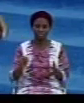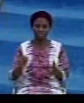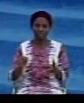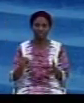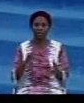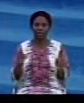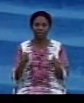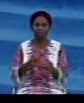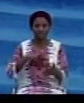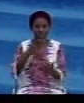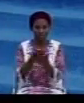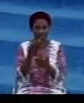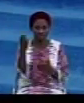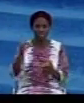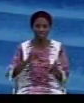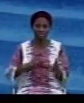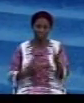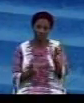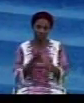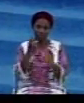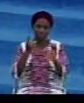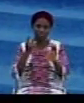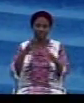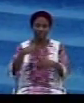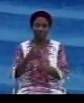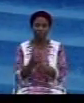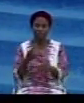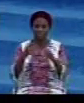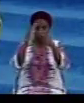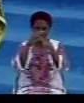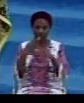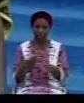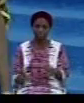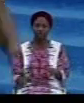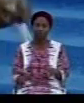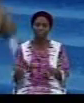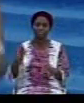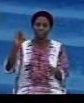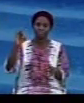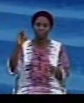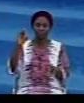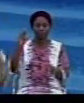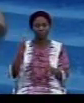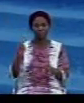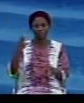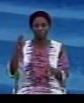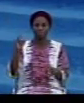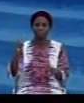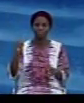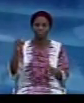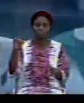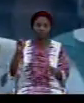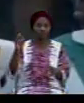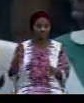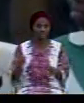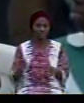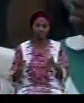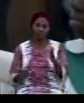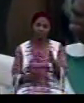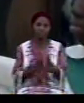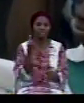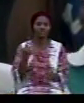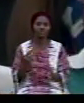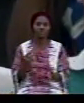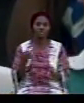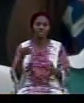mi won rerin won lo now bo se dale ni yen ne ba pe mi won a pe mi si ara pe